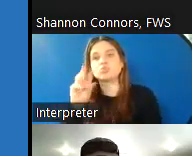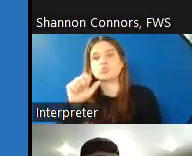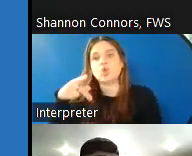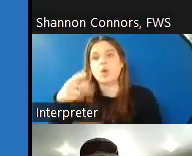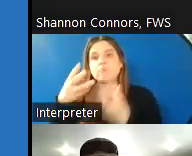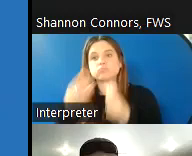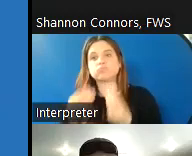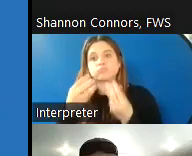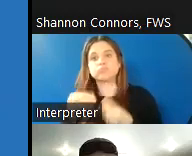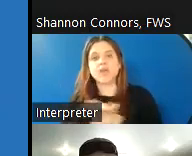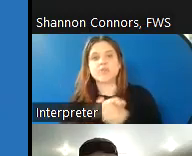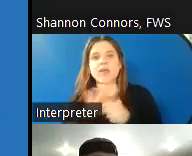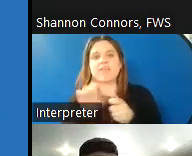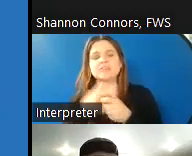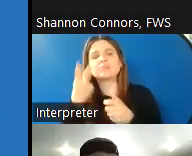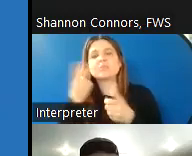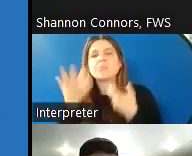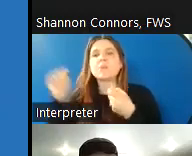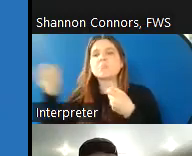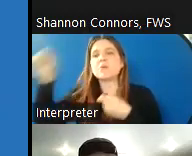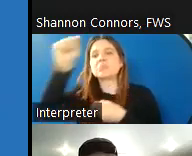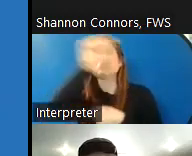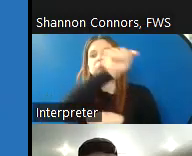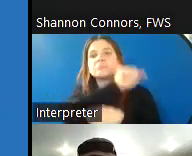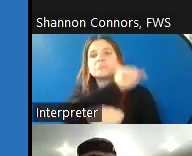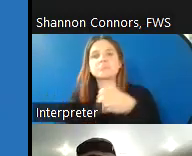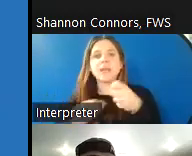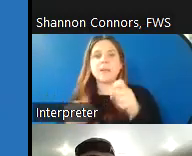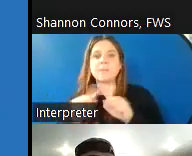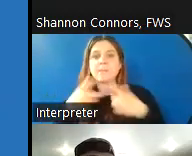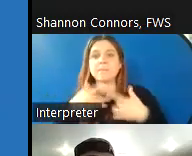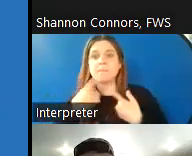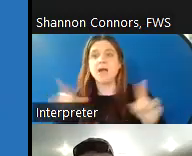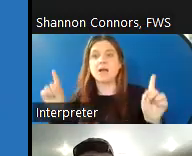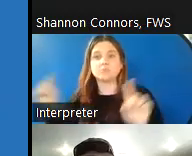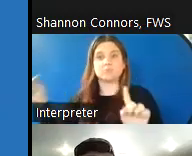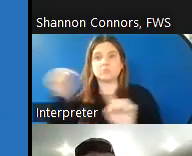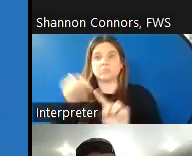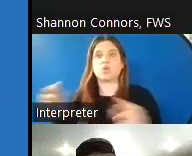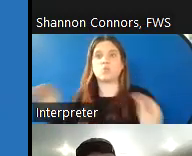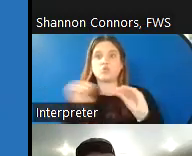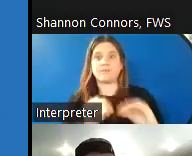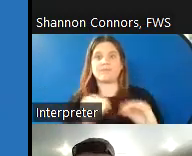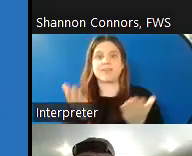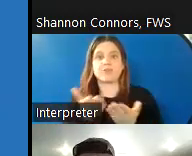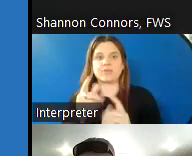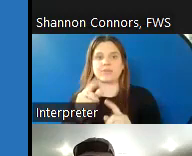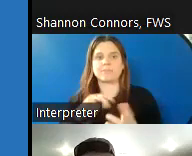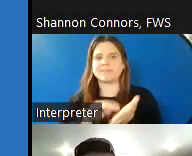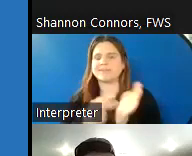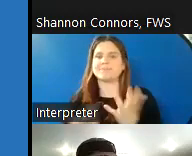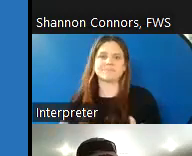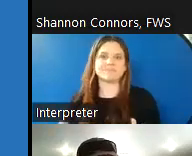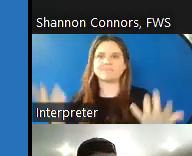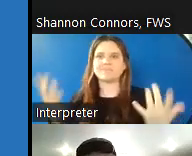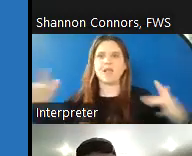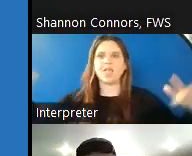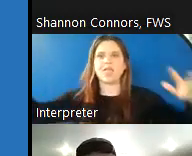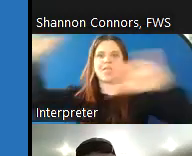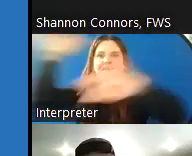one trickling out here and there, but once they've moved into the secondary habitat, there's usually not enough cover because of overharvest